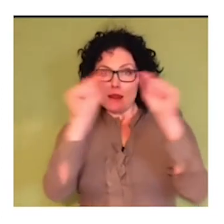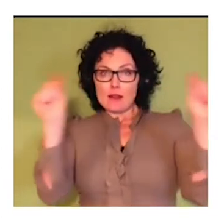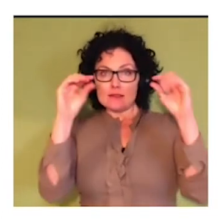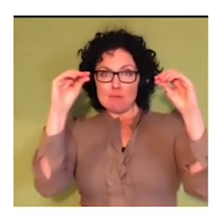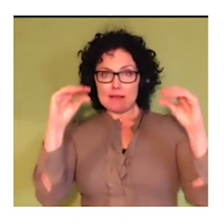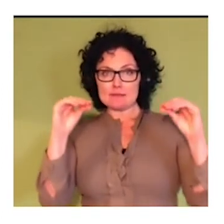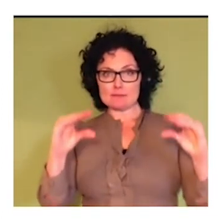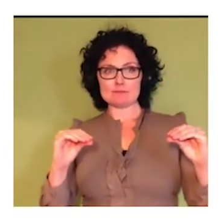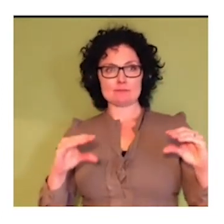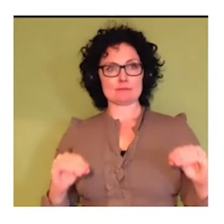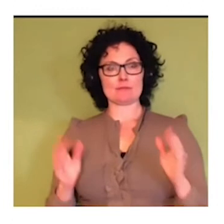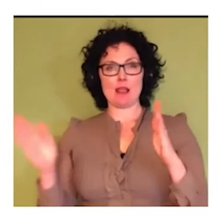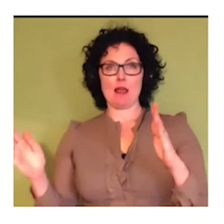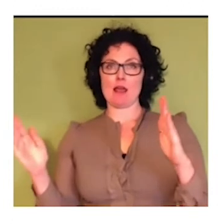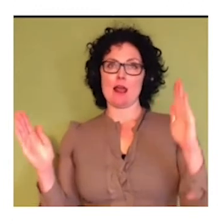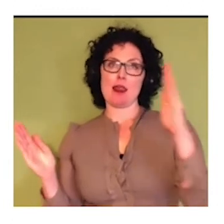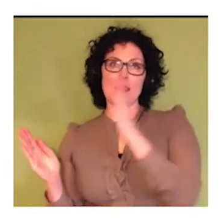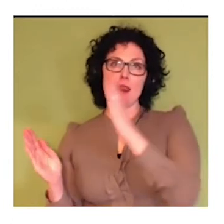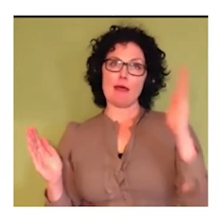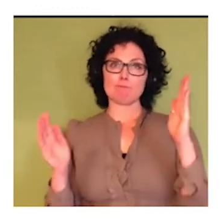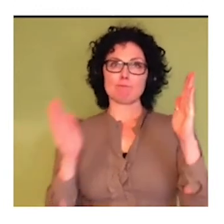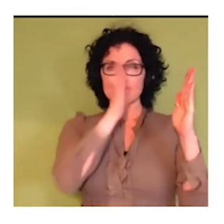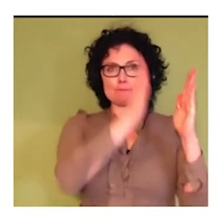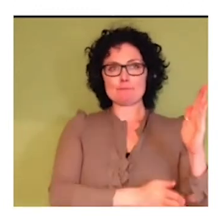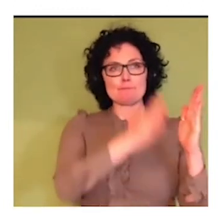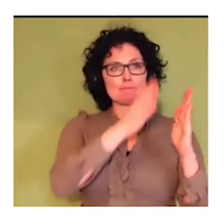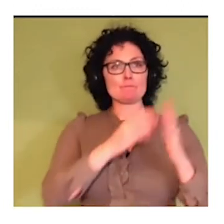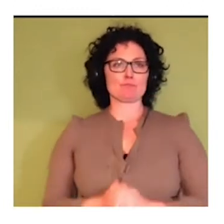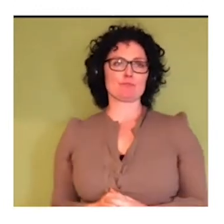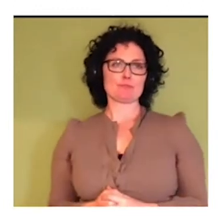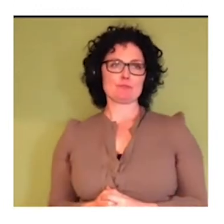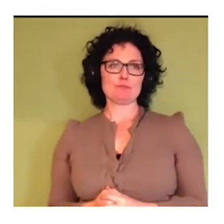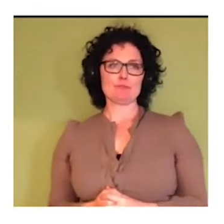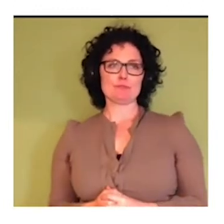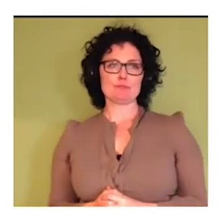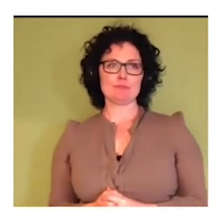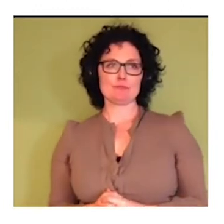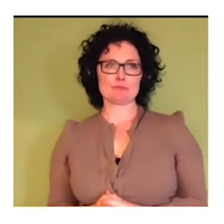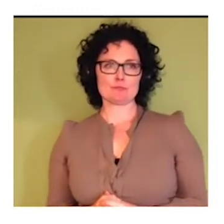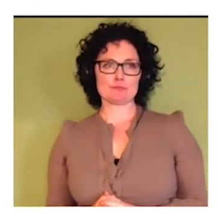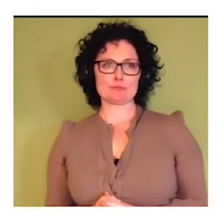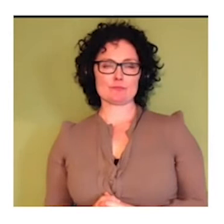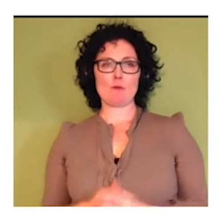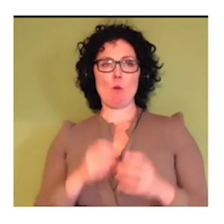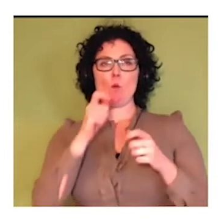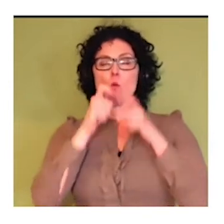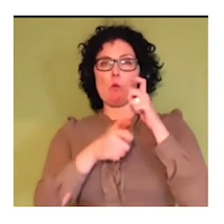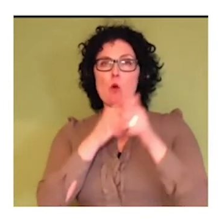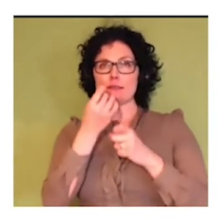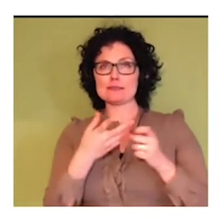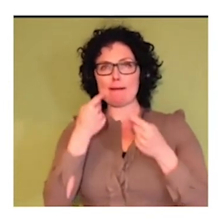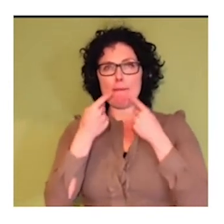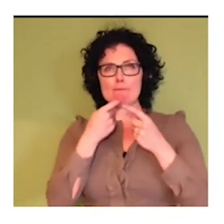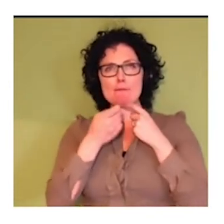Horizontal text, ideally one blank line between paragraphs at the same point size as the text. Words and single pieces of